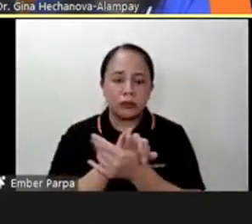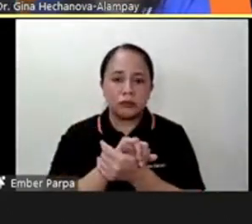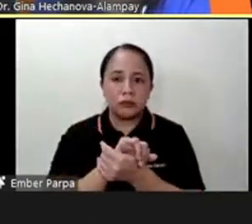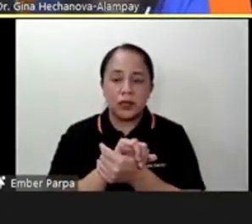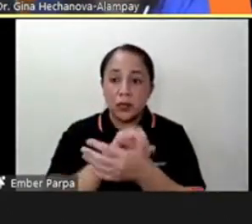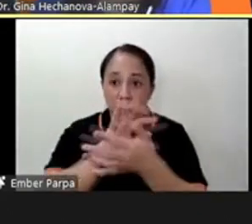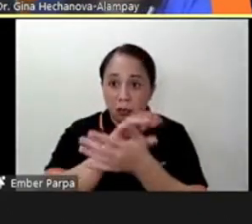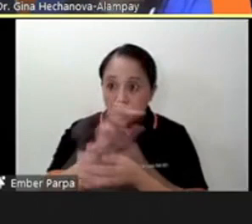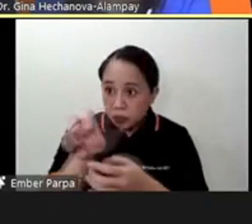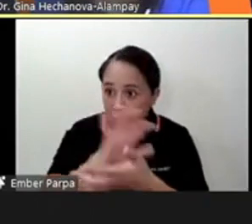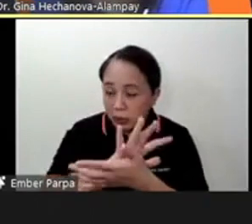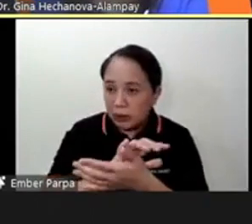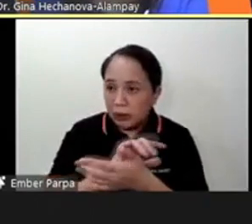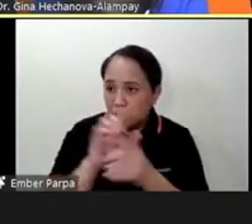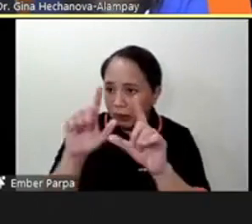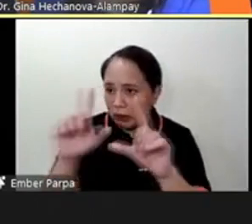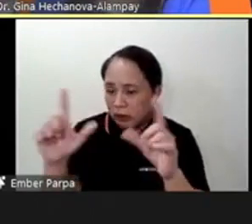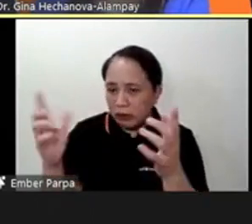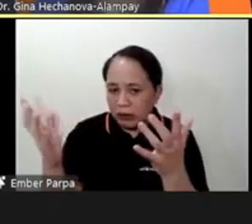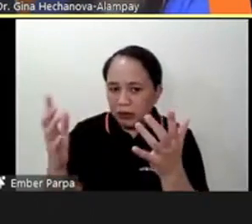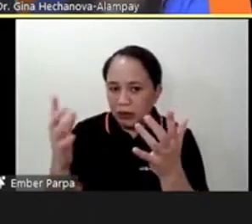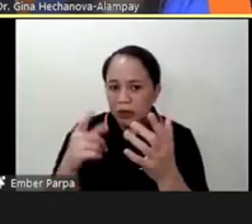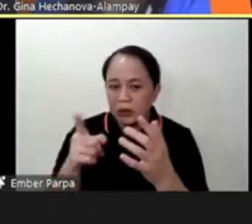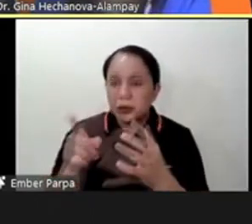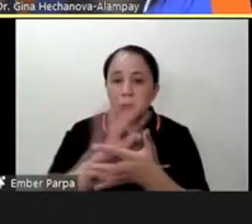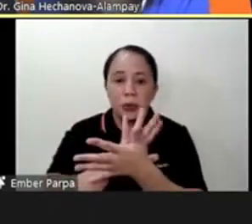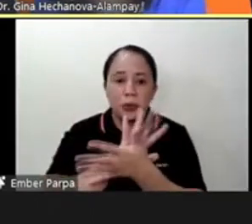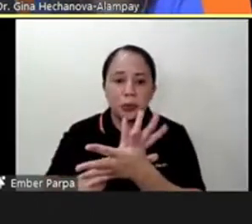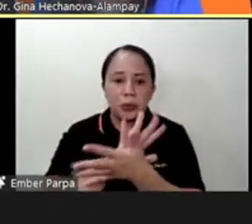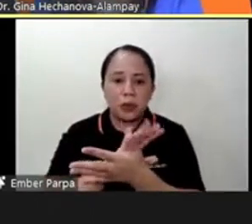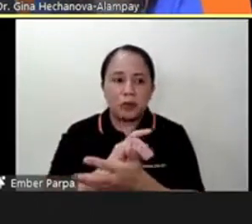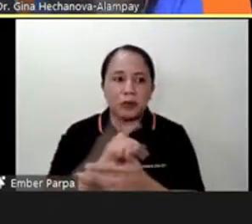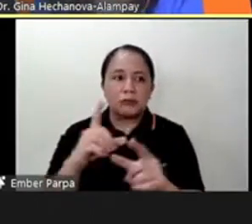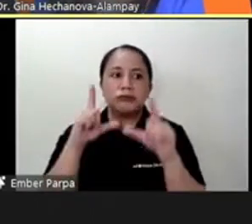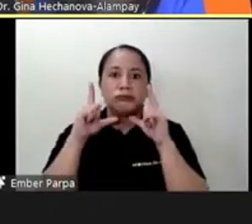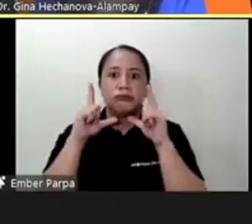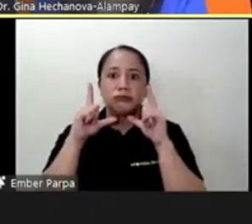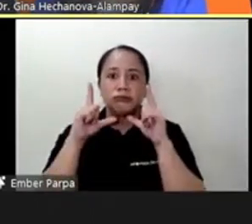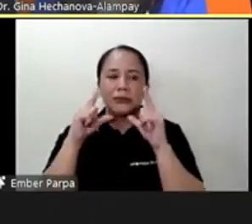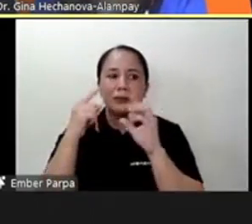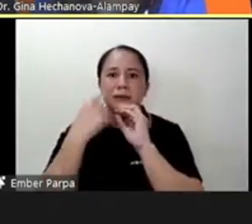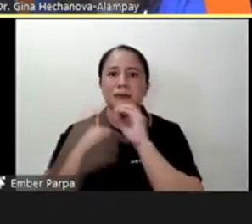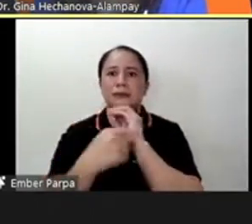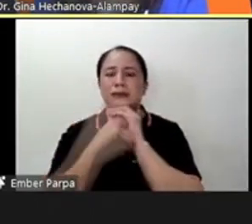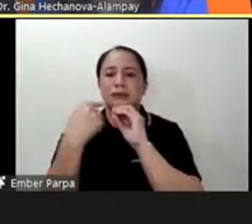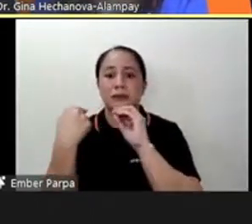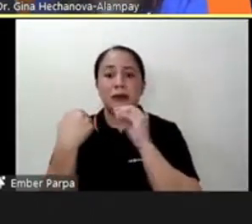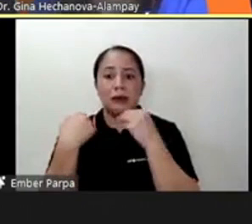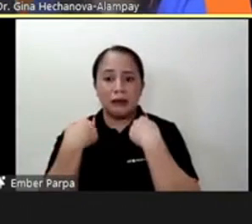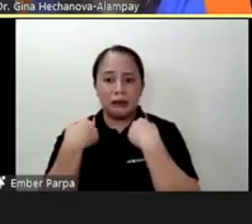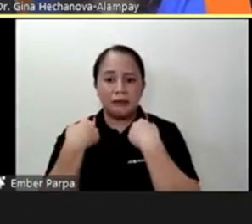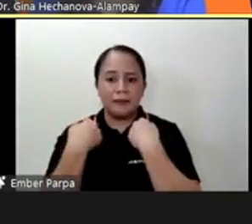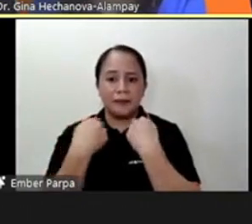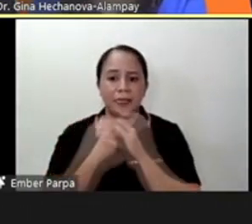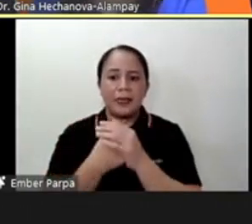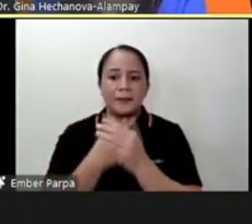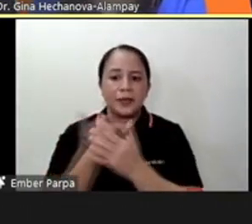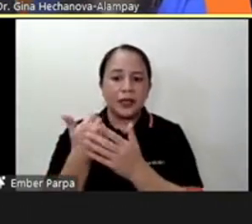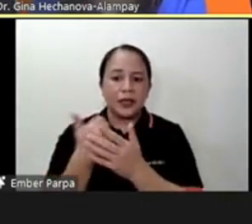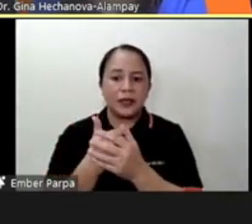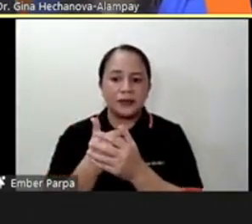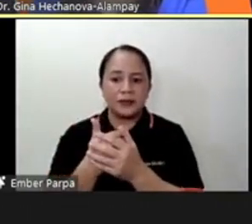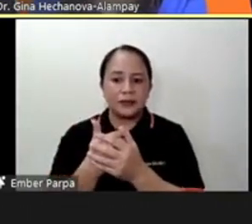experienced double. Kumaga, may COVID na nga sila, na-stigmatize at na-discriminate pa sila. And then for those who